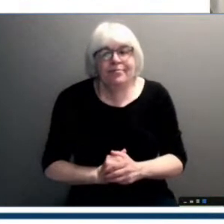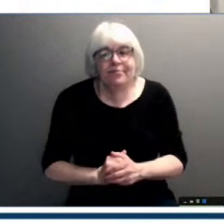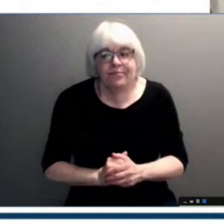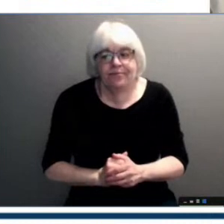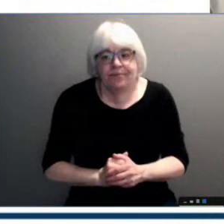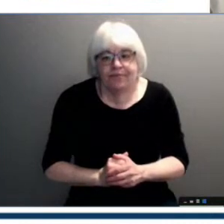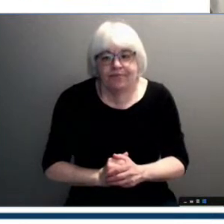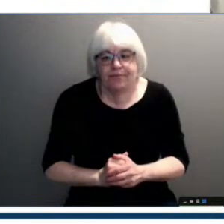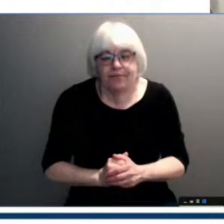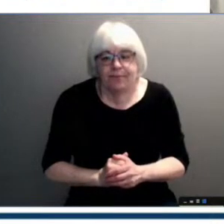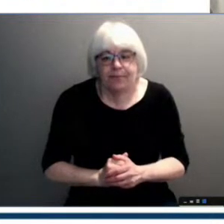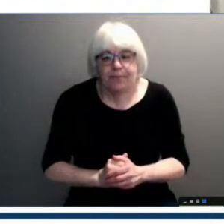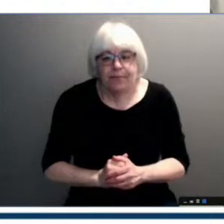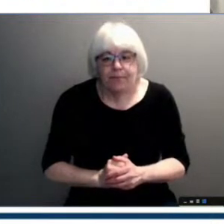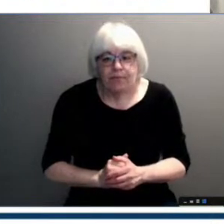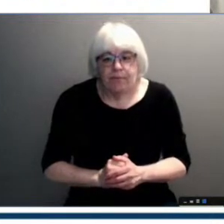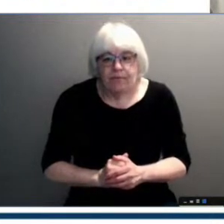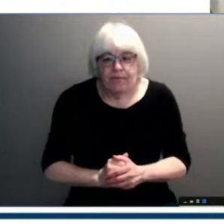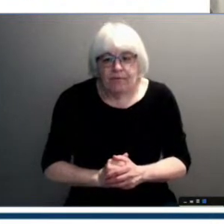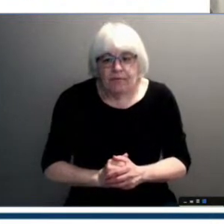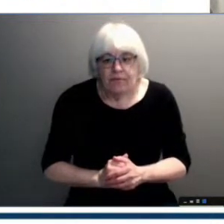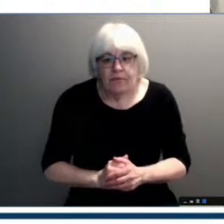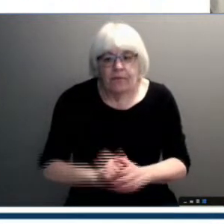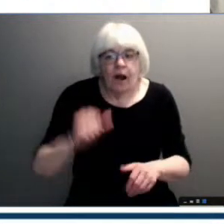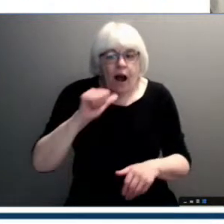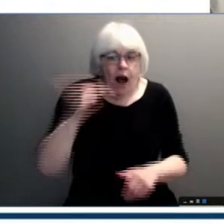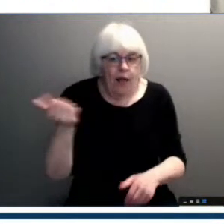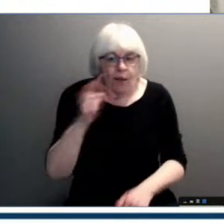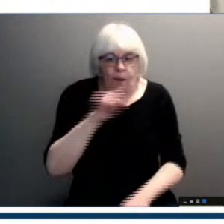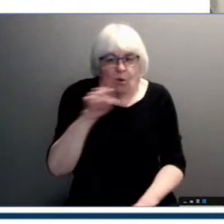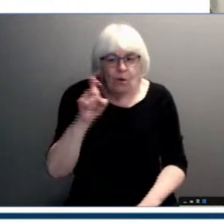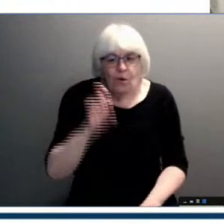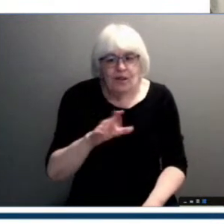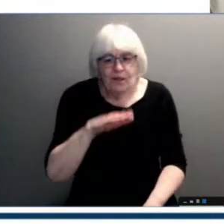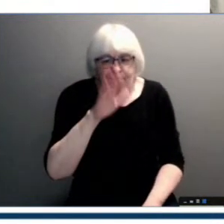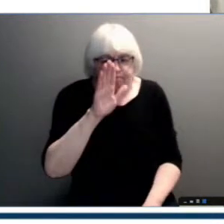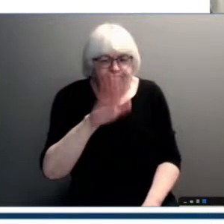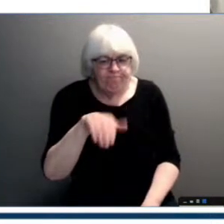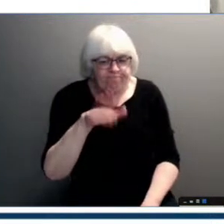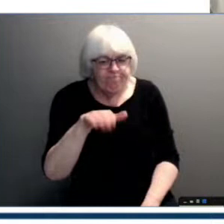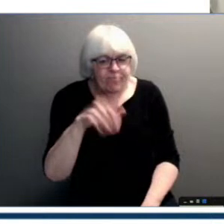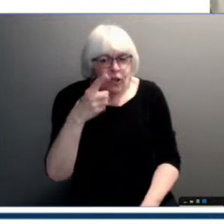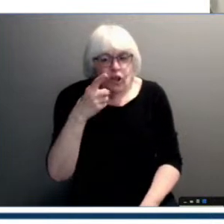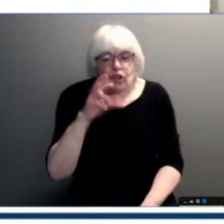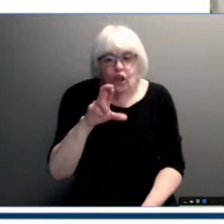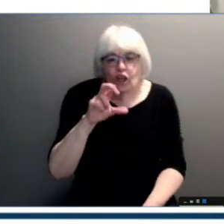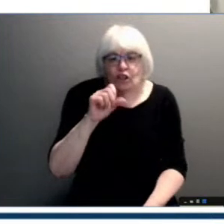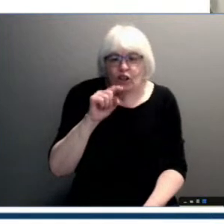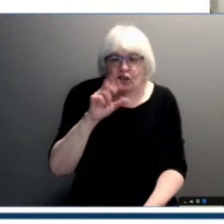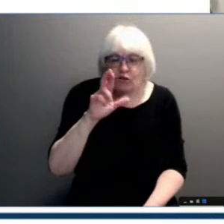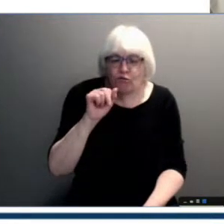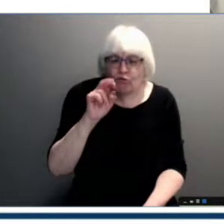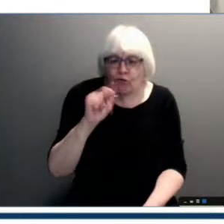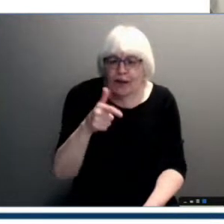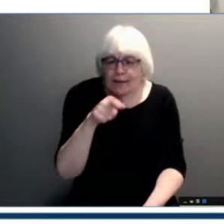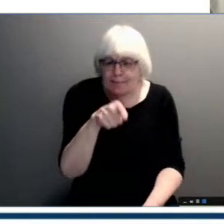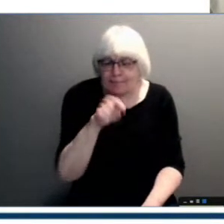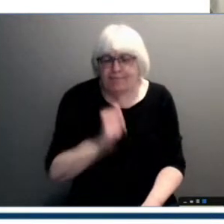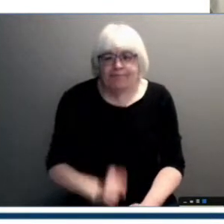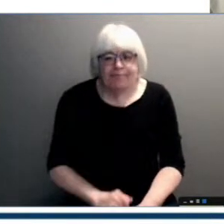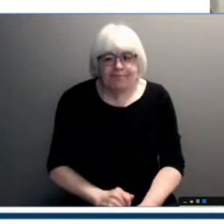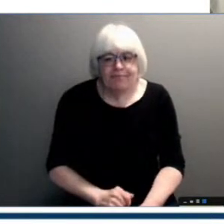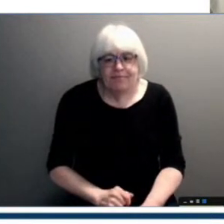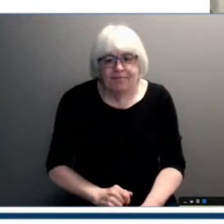Dr. Strang, you've said a number of times at recent COVID updates that really it's the epidemiology that drives